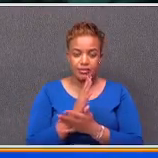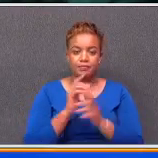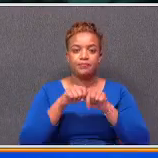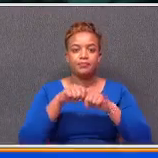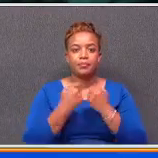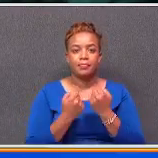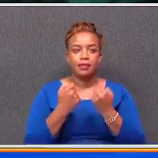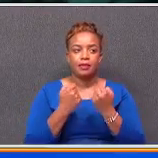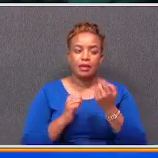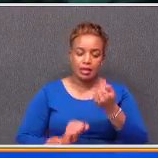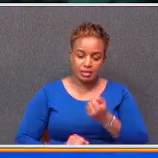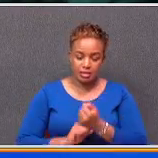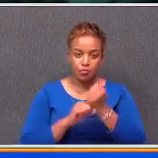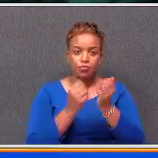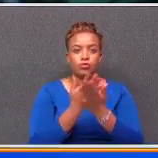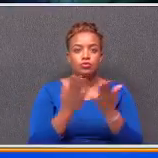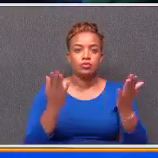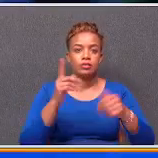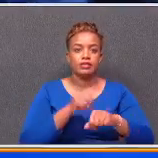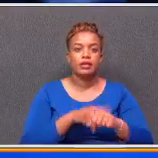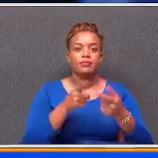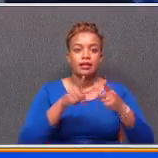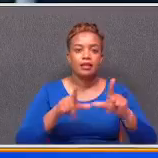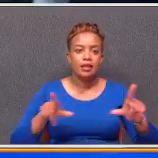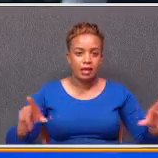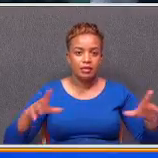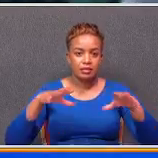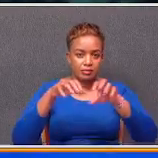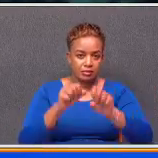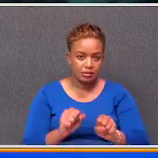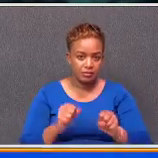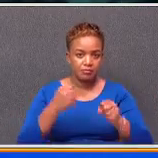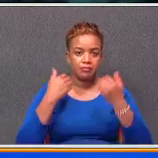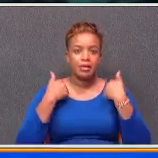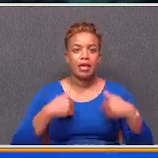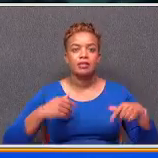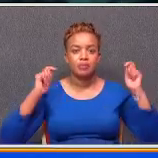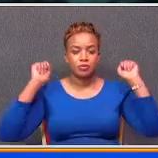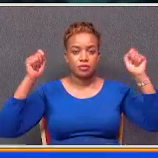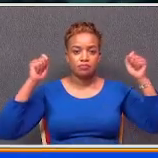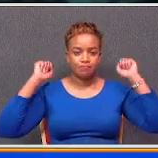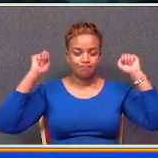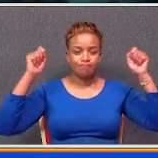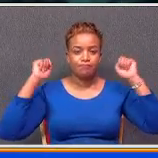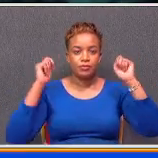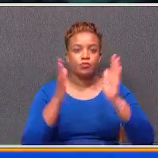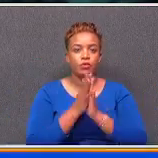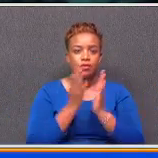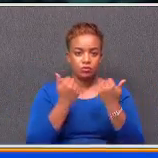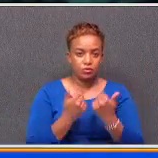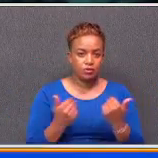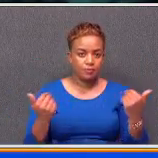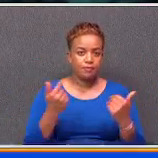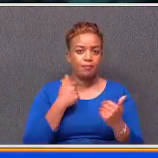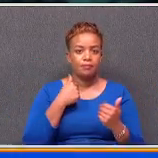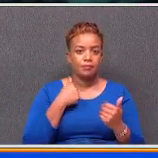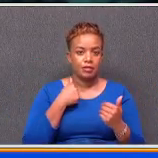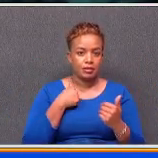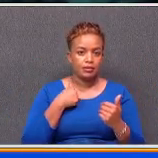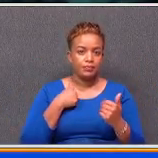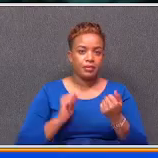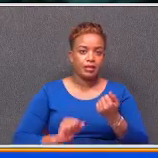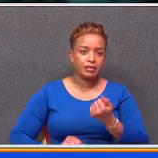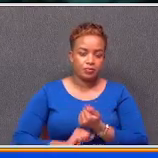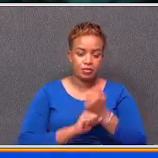you. When a land get grabbed, I protest with the school children. That means I've taken their side. I took a side in this election